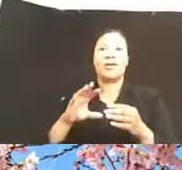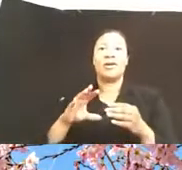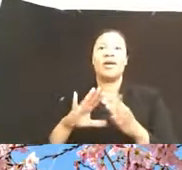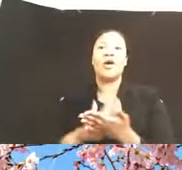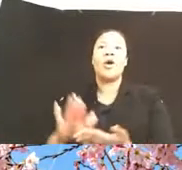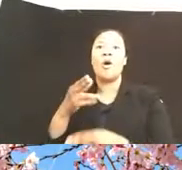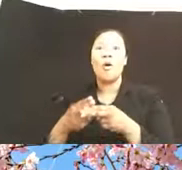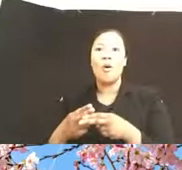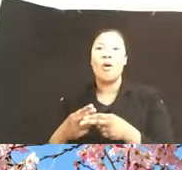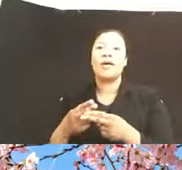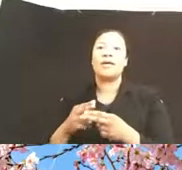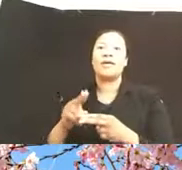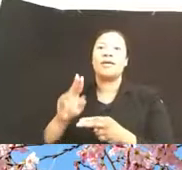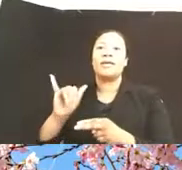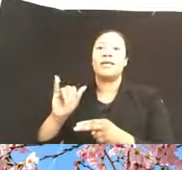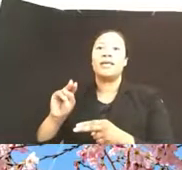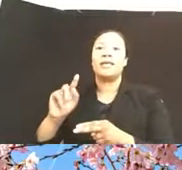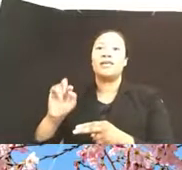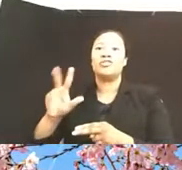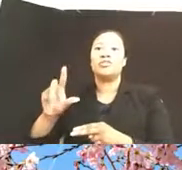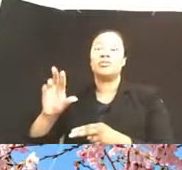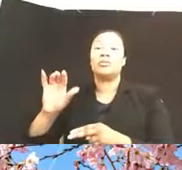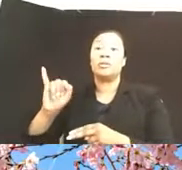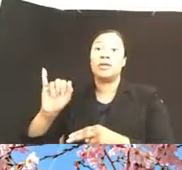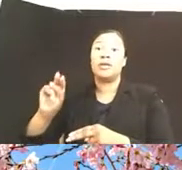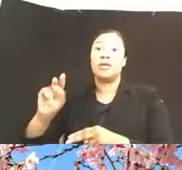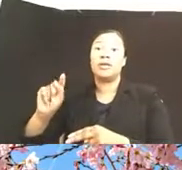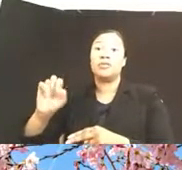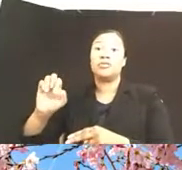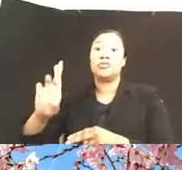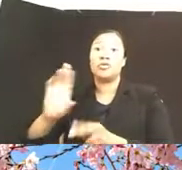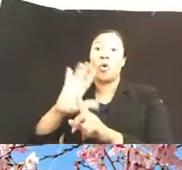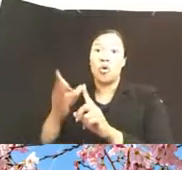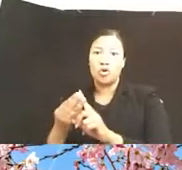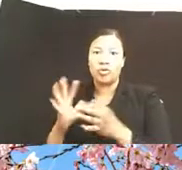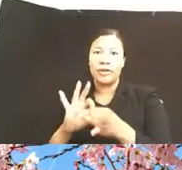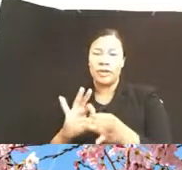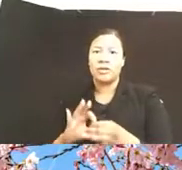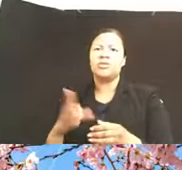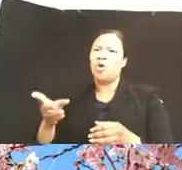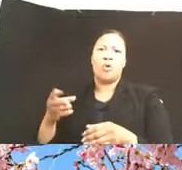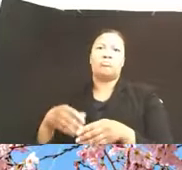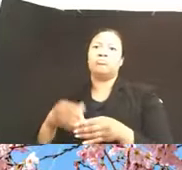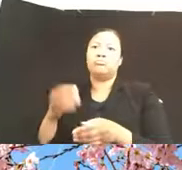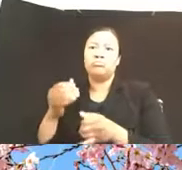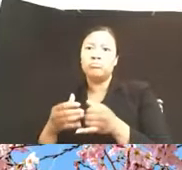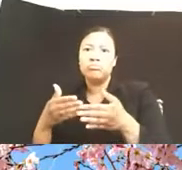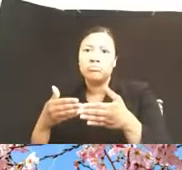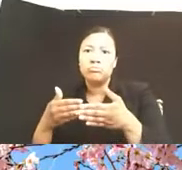Relations. Shortly after the semester began, I found her camped outside my office during weekly office